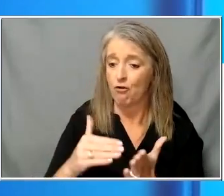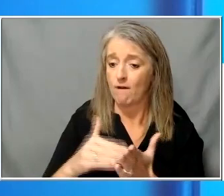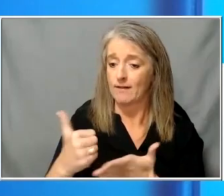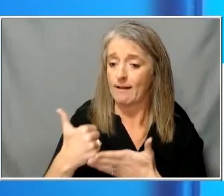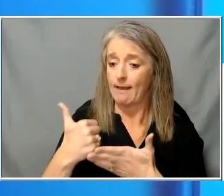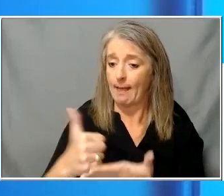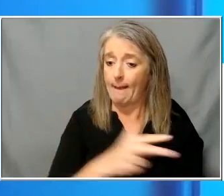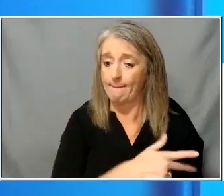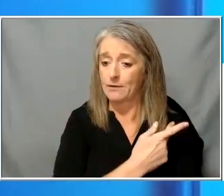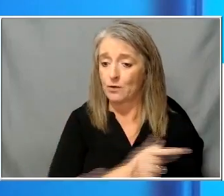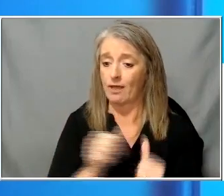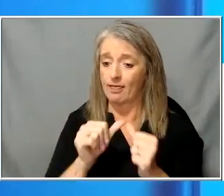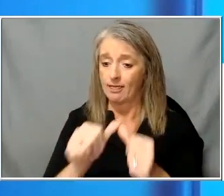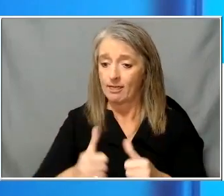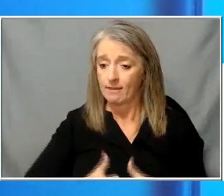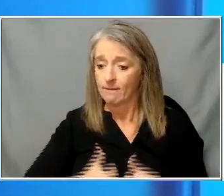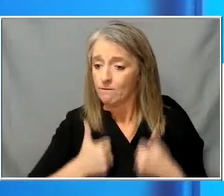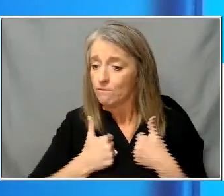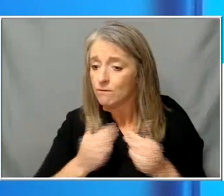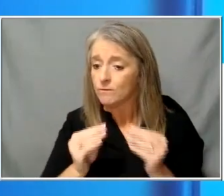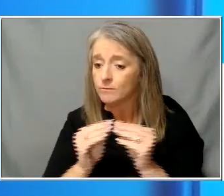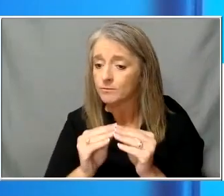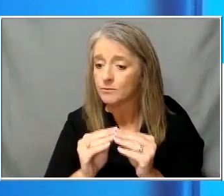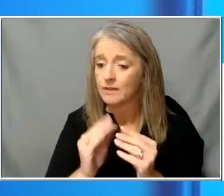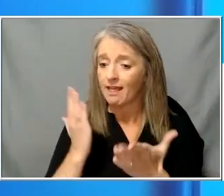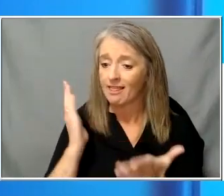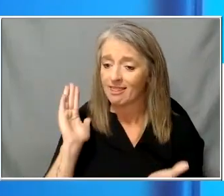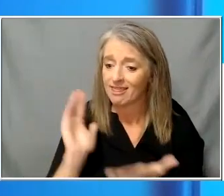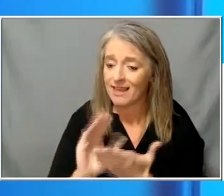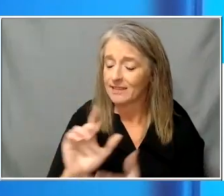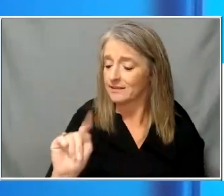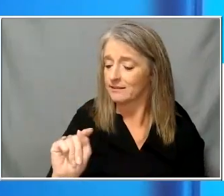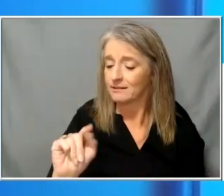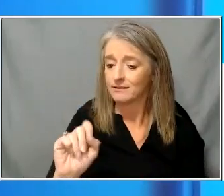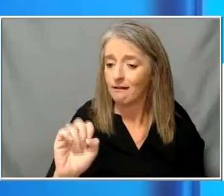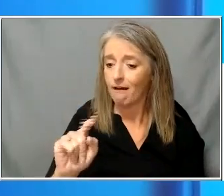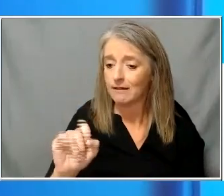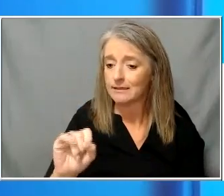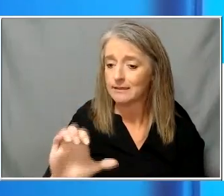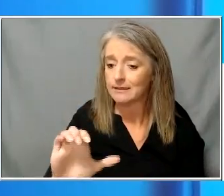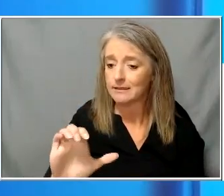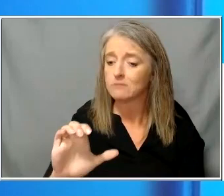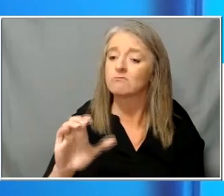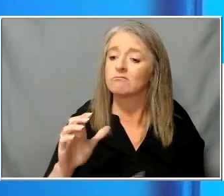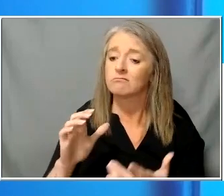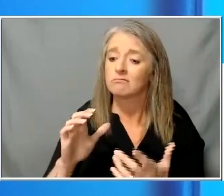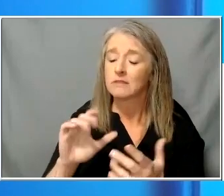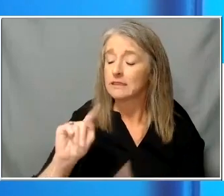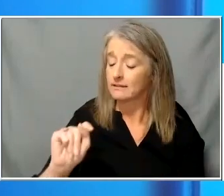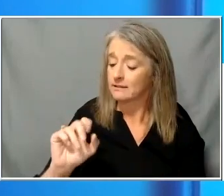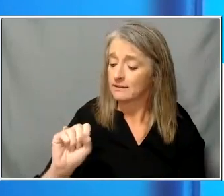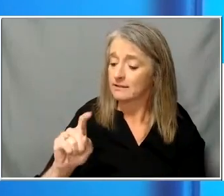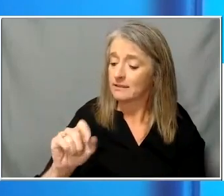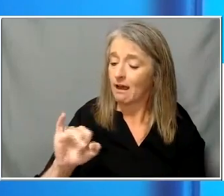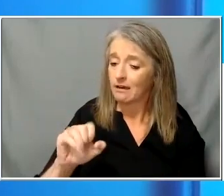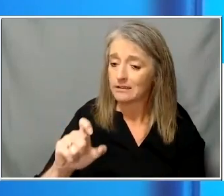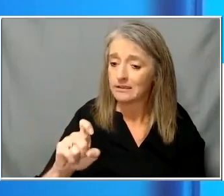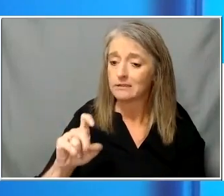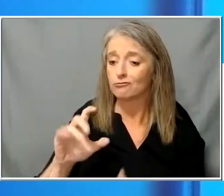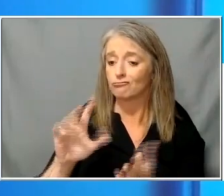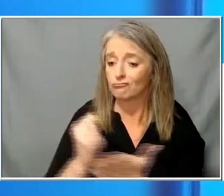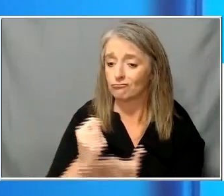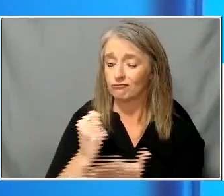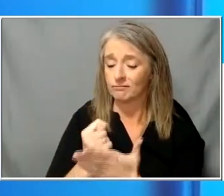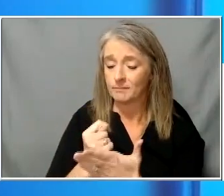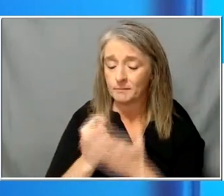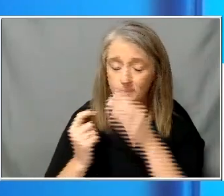patients live longer with less toxic treatment. So very, very important to make sure that all patients with advanced breast cancer